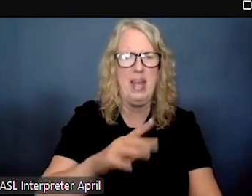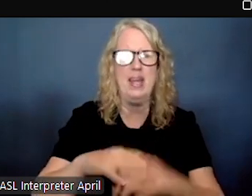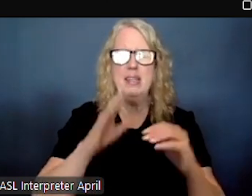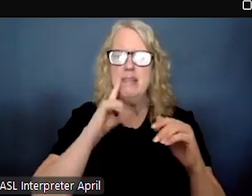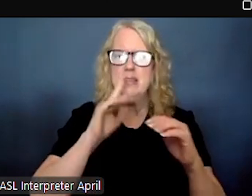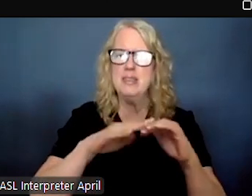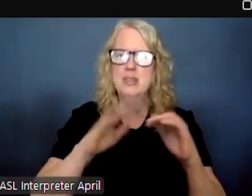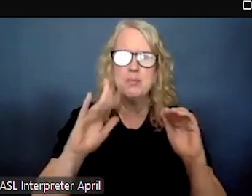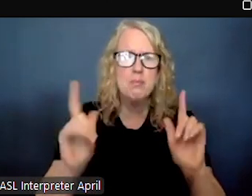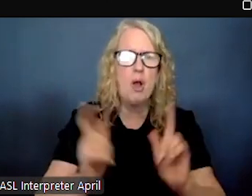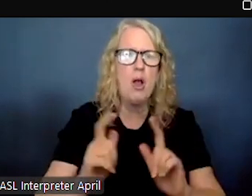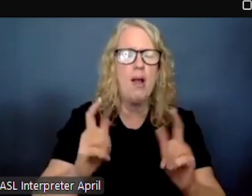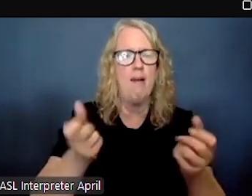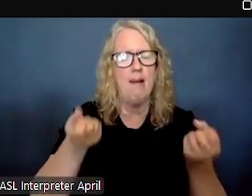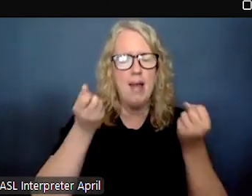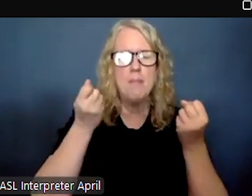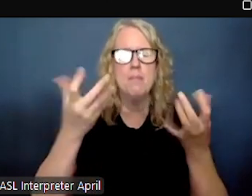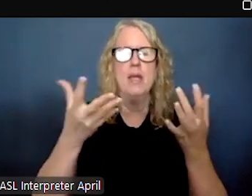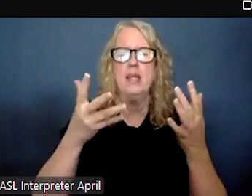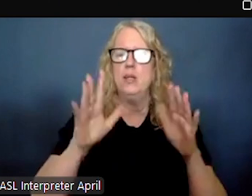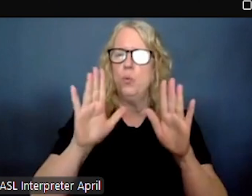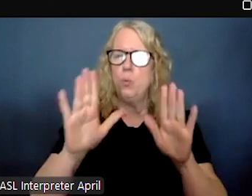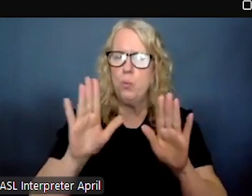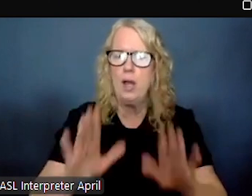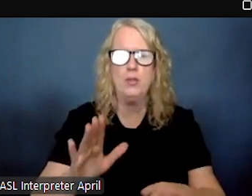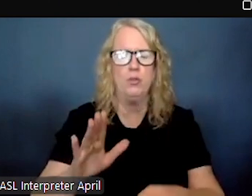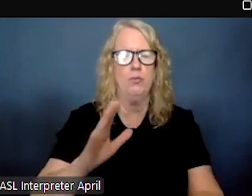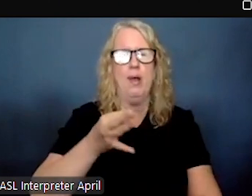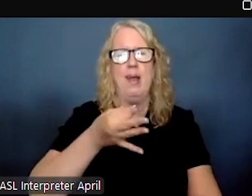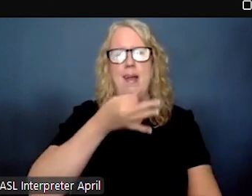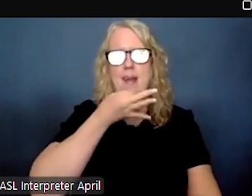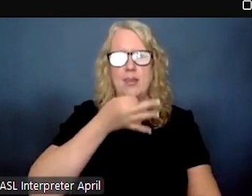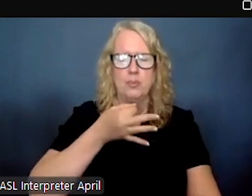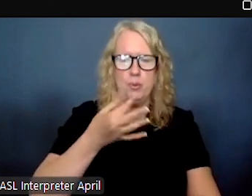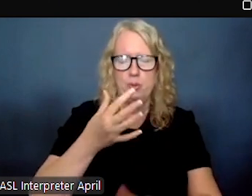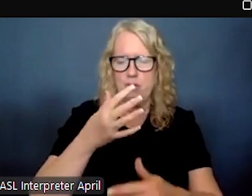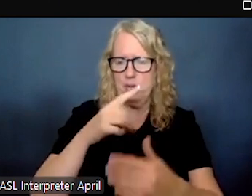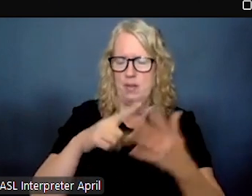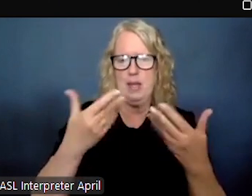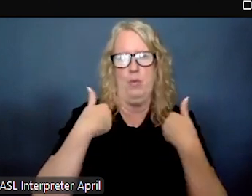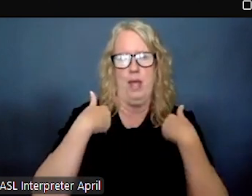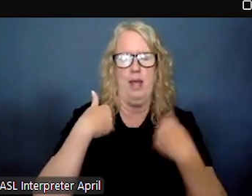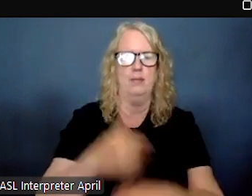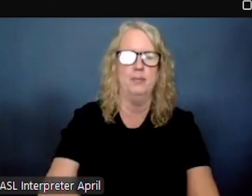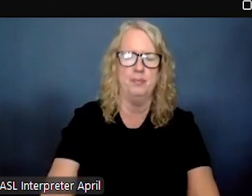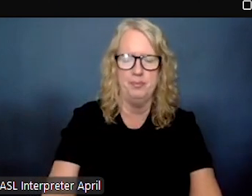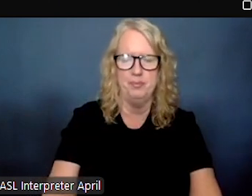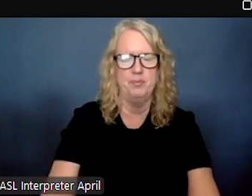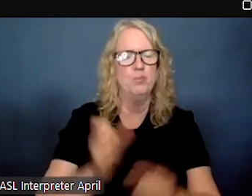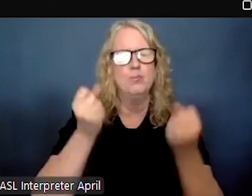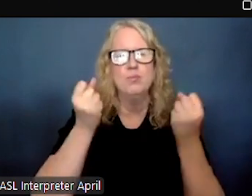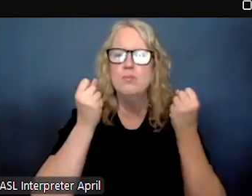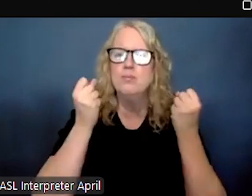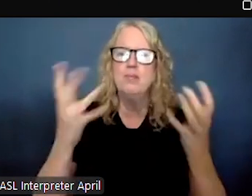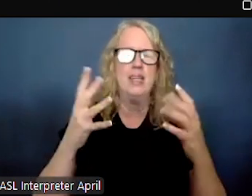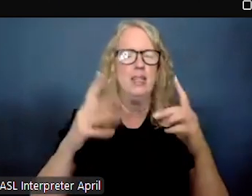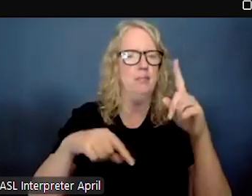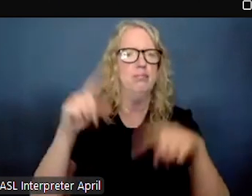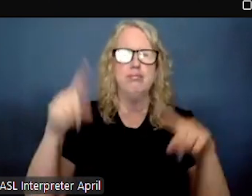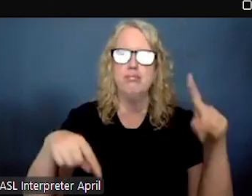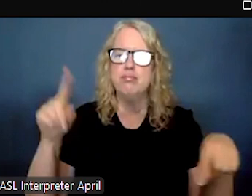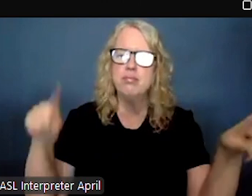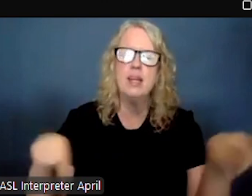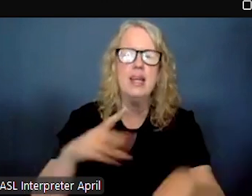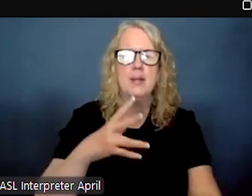how many wonderful experts we have on this in so many variations. It really takes a